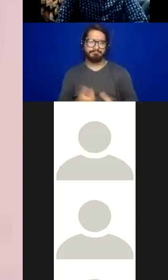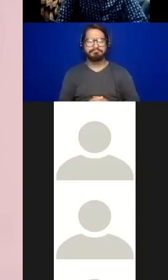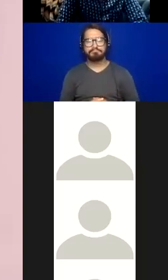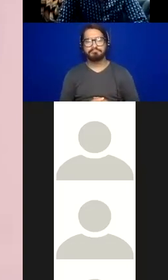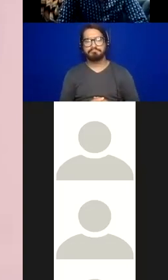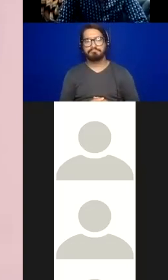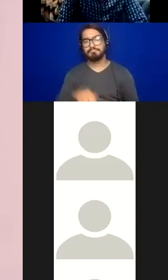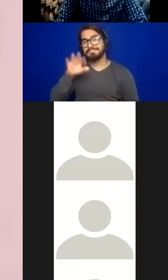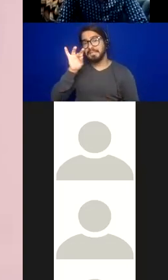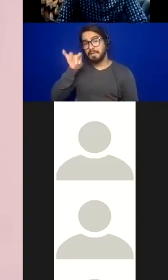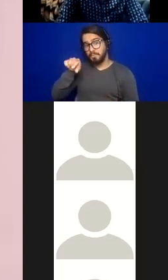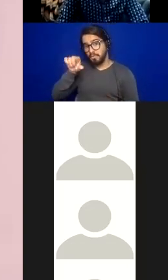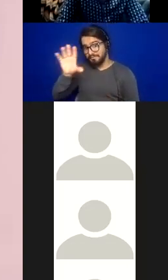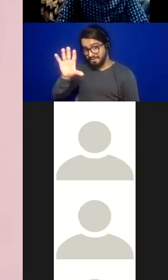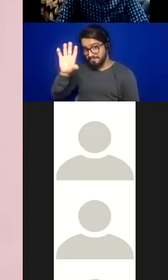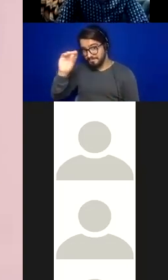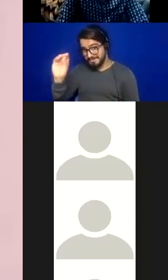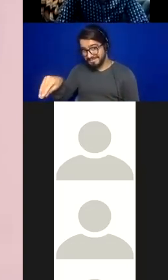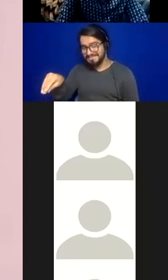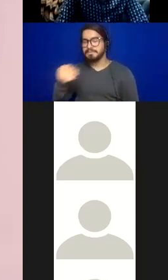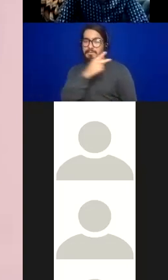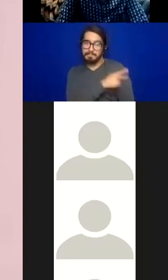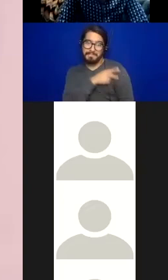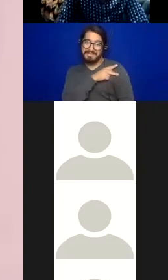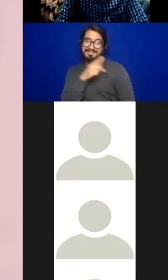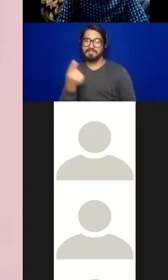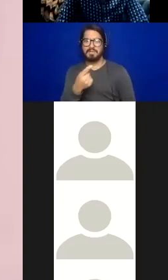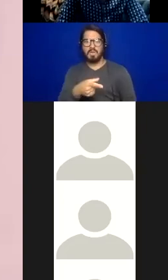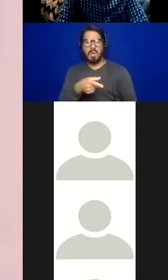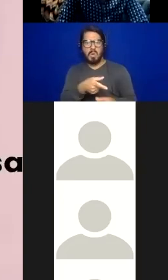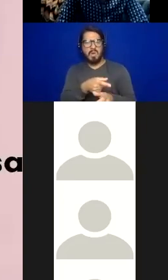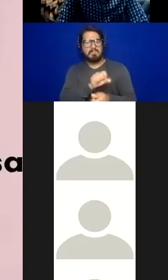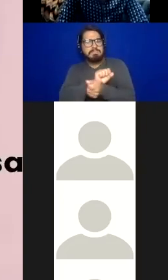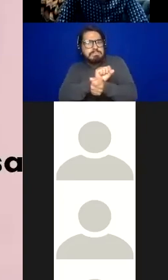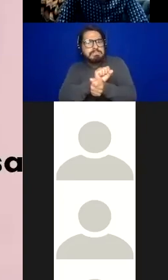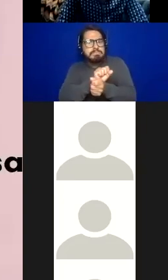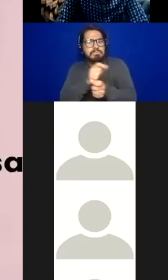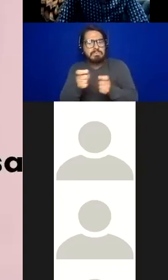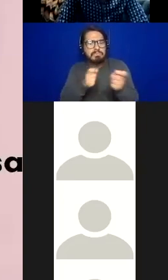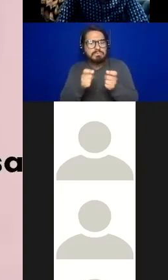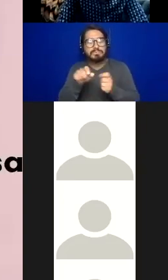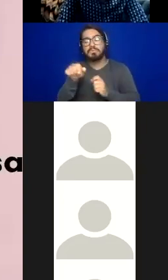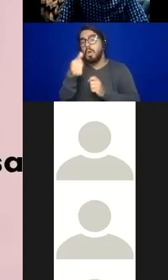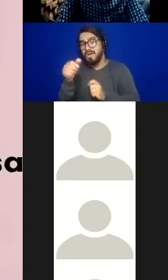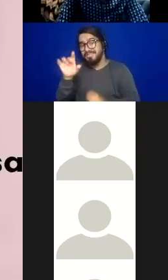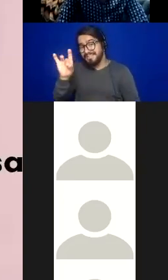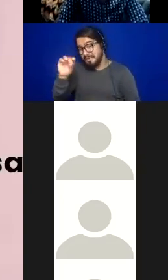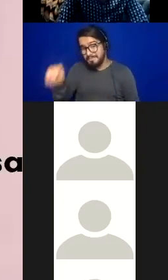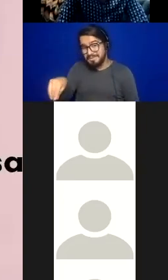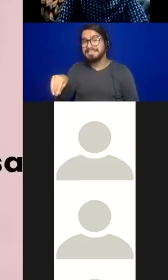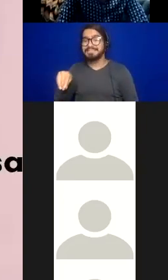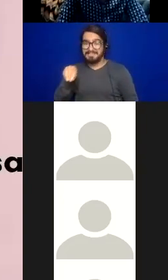8.5% of patients were restrained in psychiatric settings. 8% were assaulted by staff. A